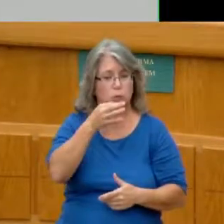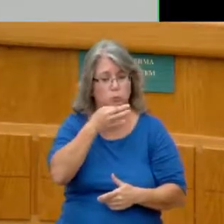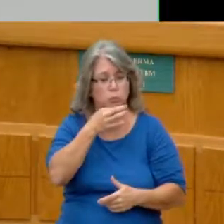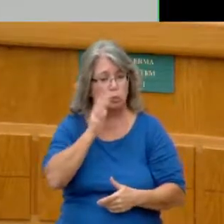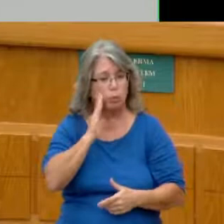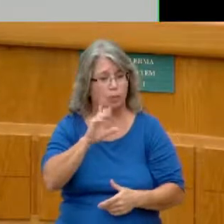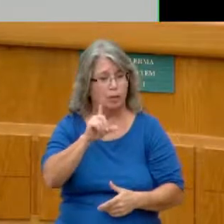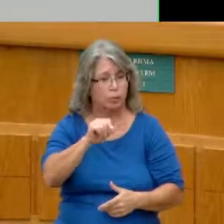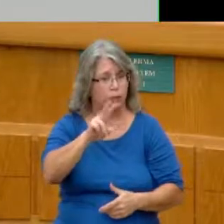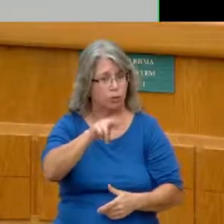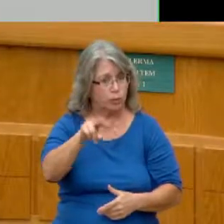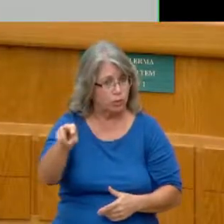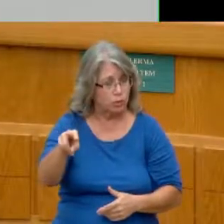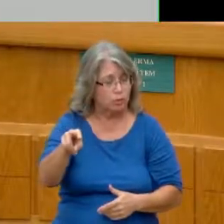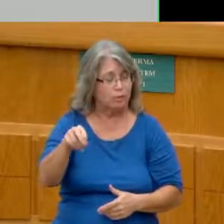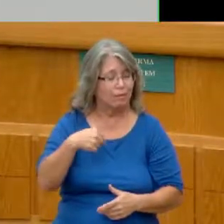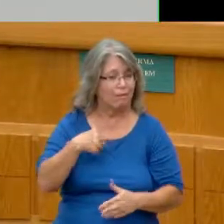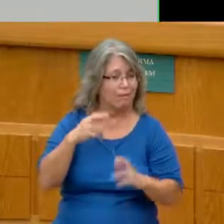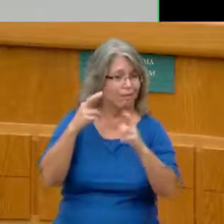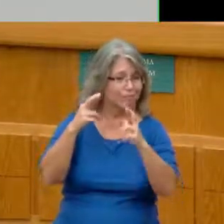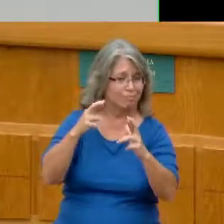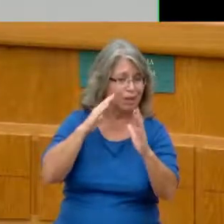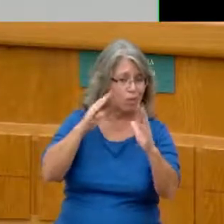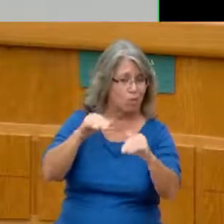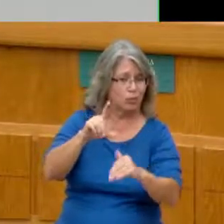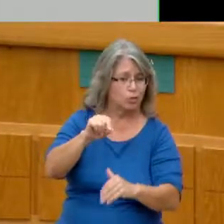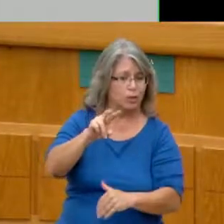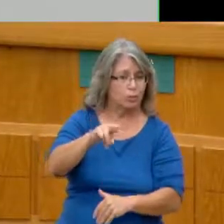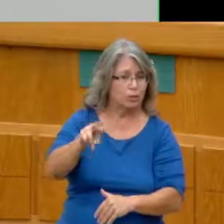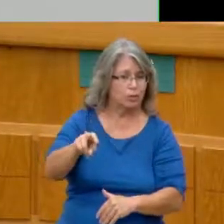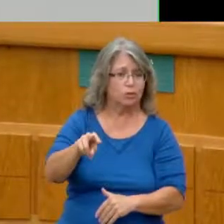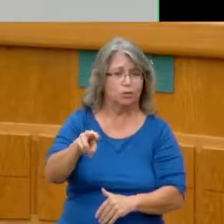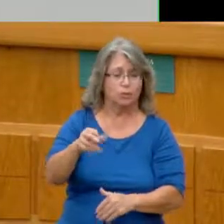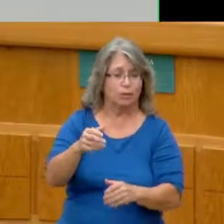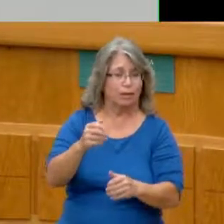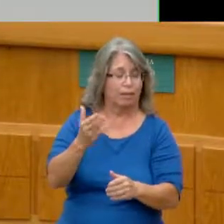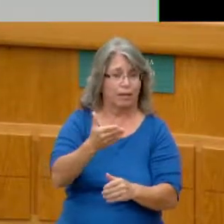that in 2022, it looks starkly different as we move forward.